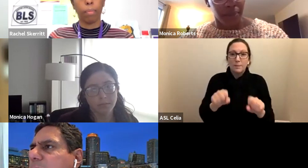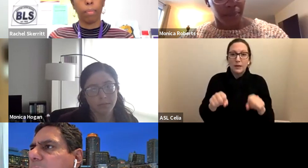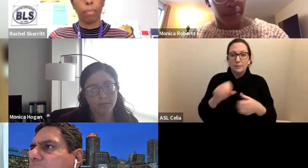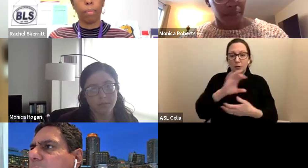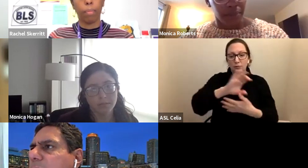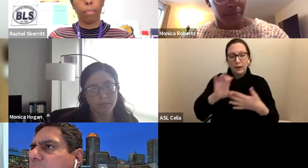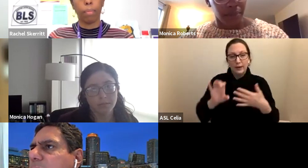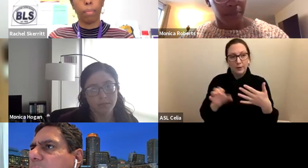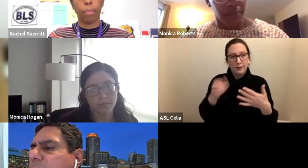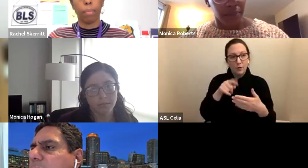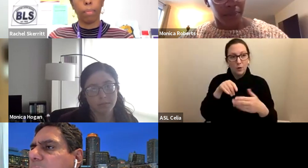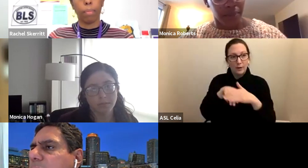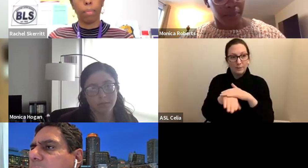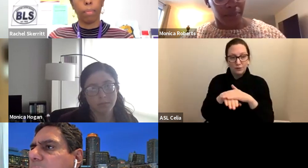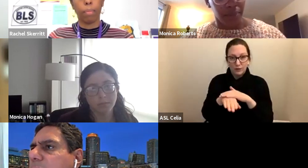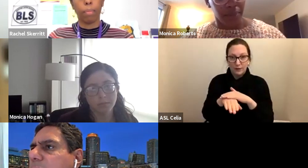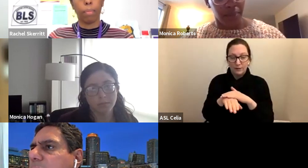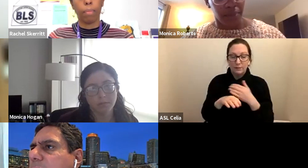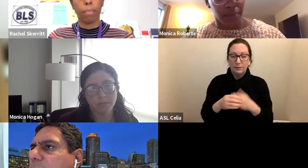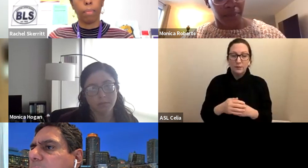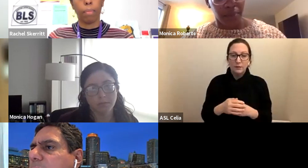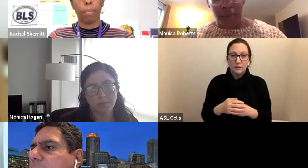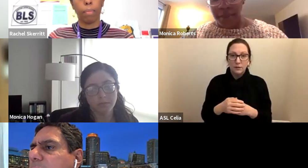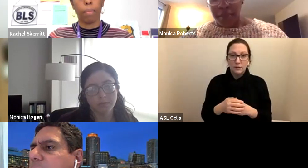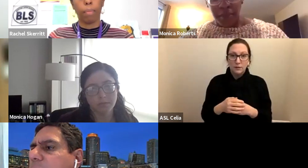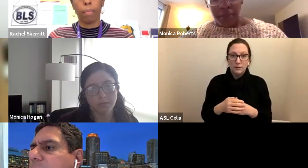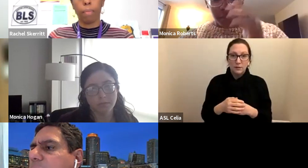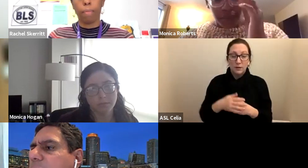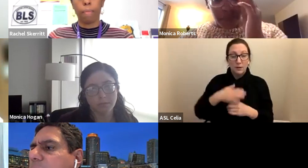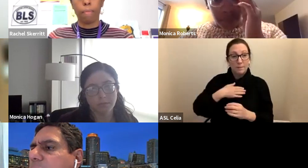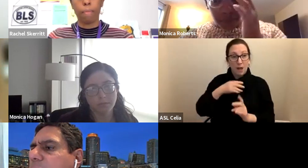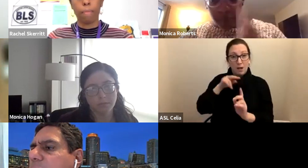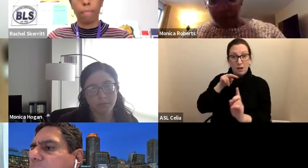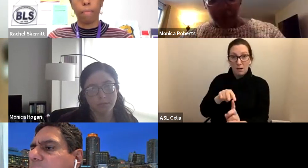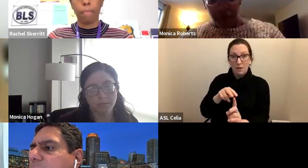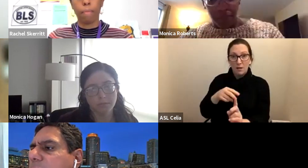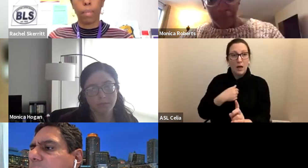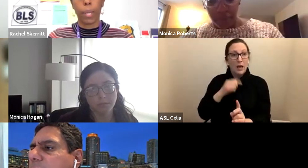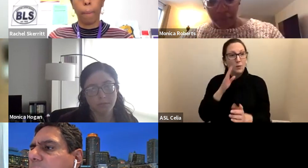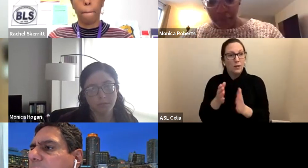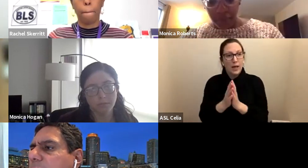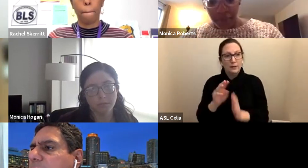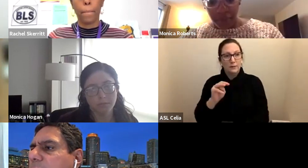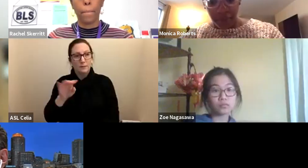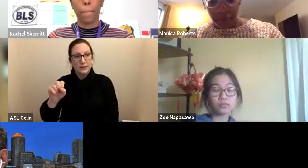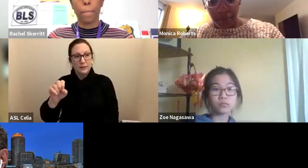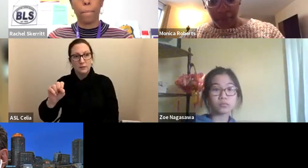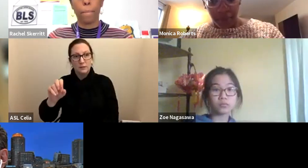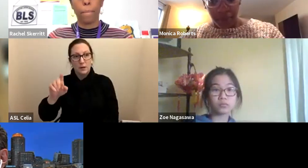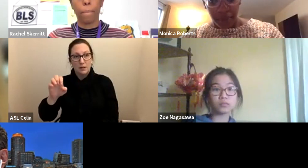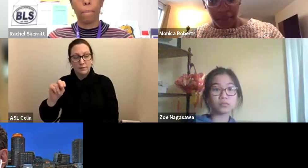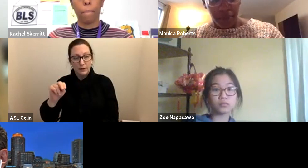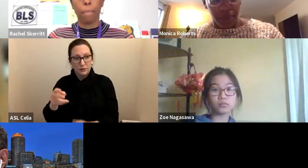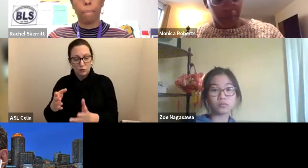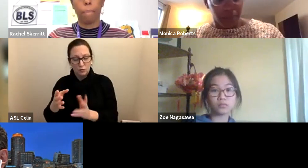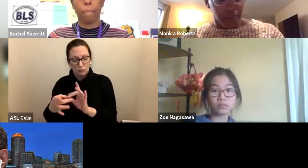admission. And the intent here, at least from my perspective, and I'll ask Ms. Sullivan to offer hers as well,